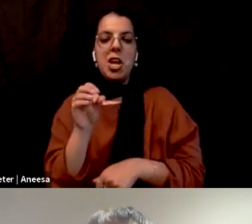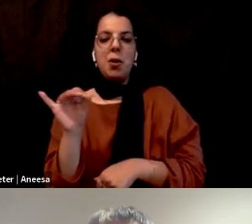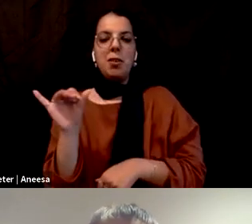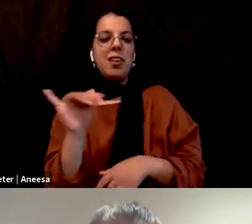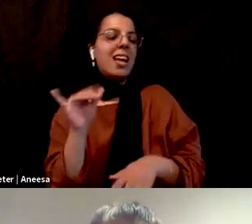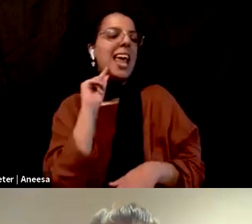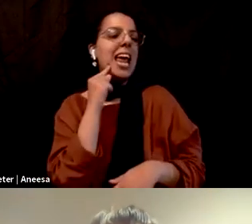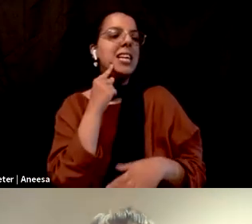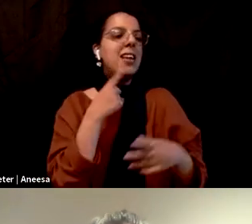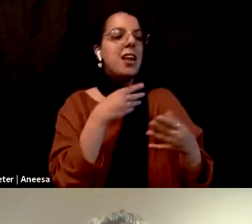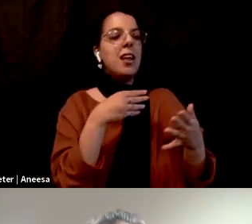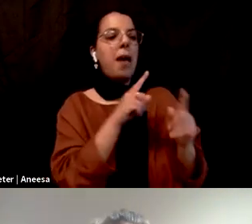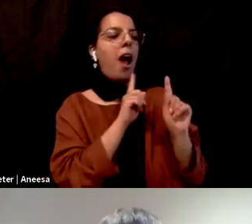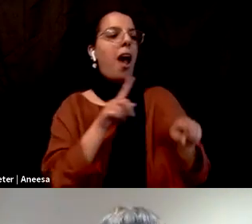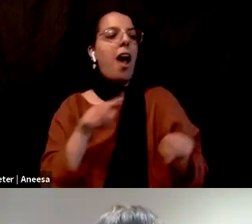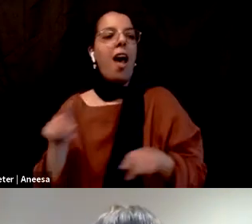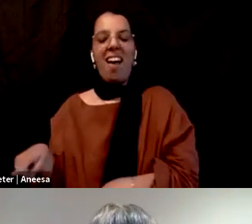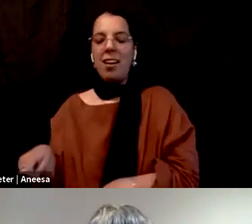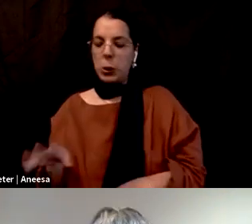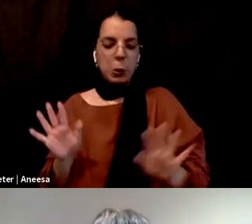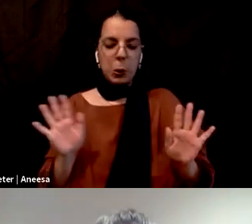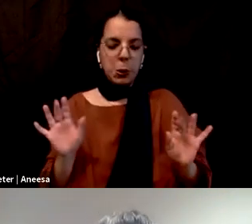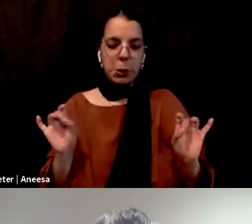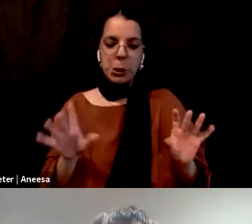candy. Anyway, I'll leave it at